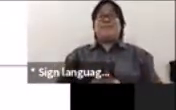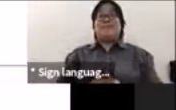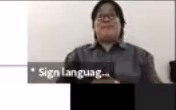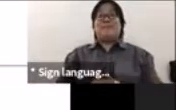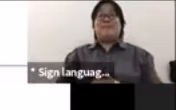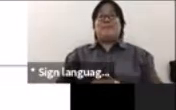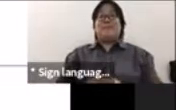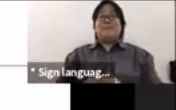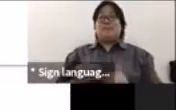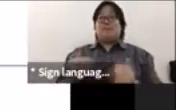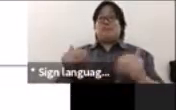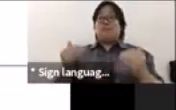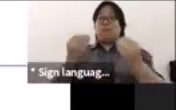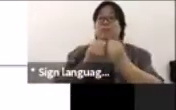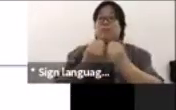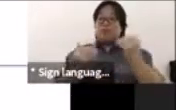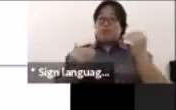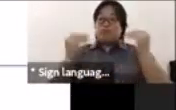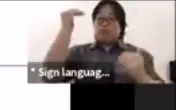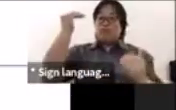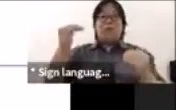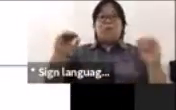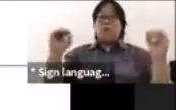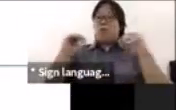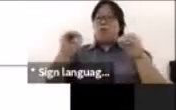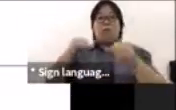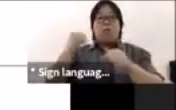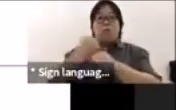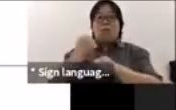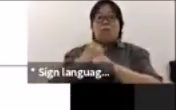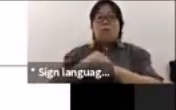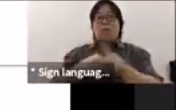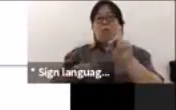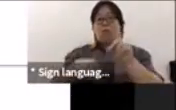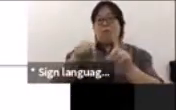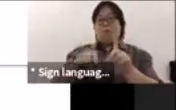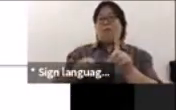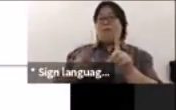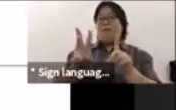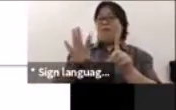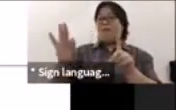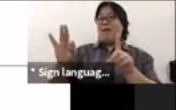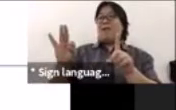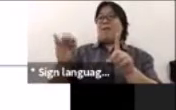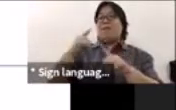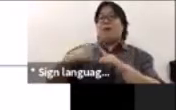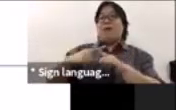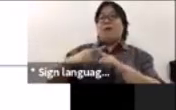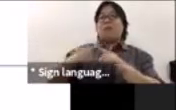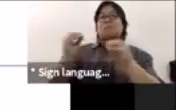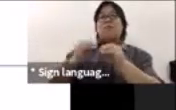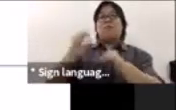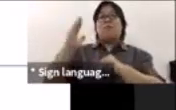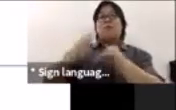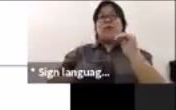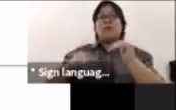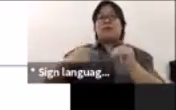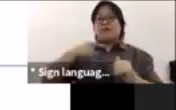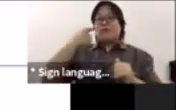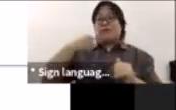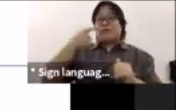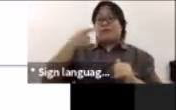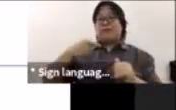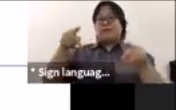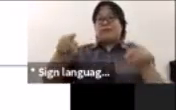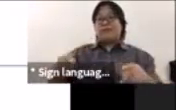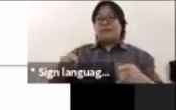the high rise of unemployment, about one boy 69 times more than people with